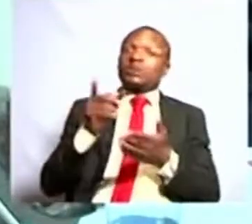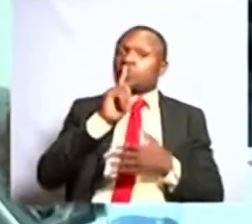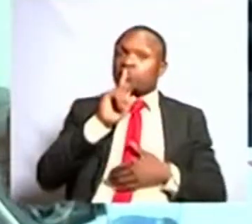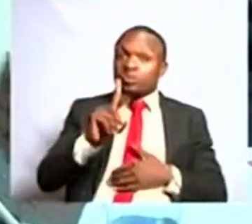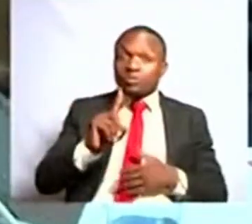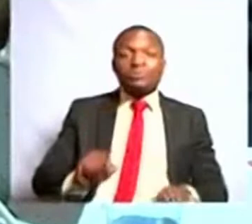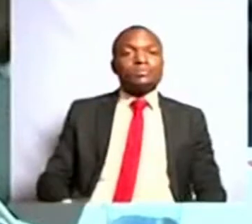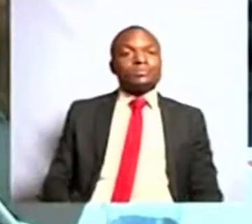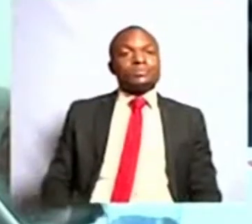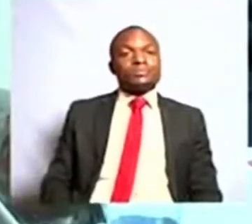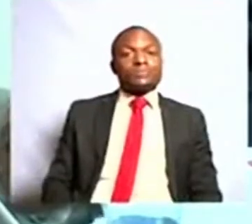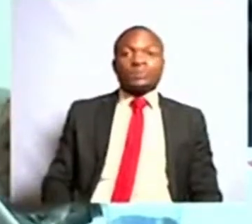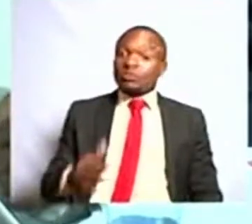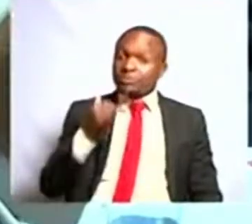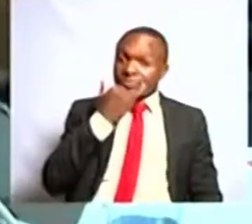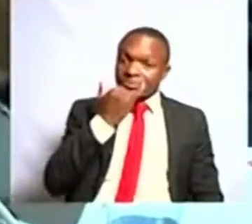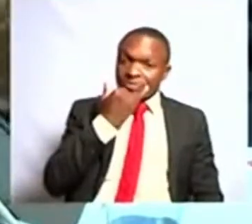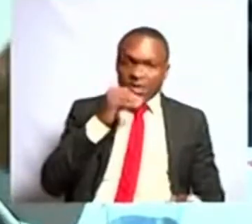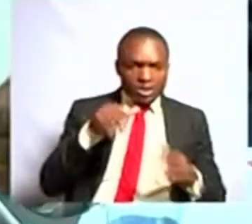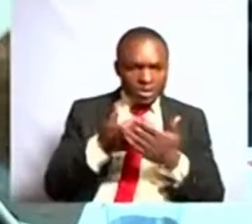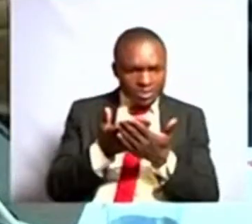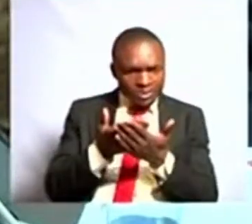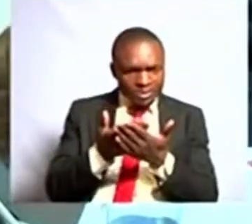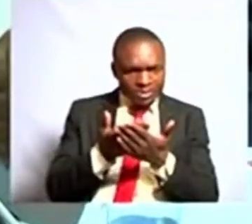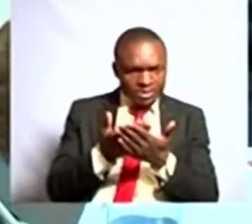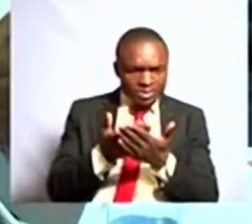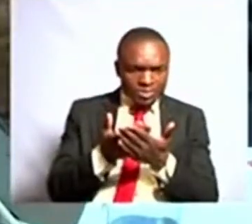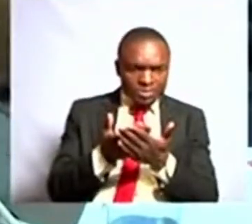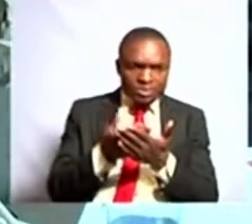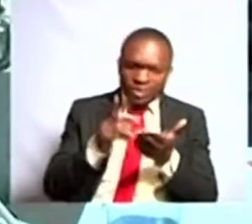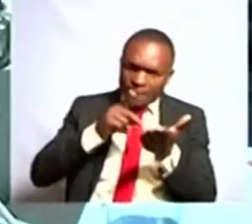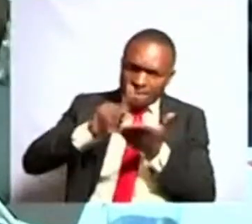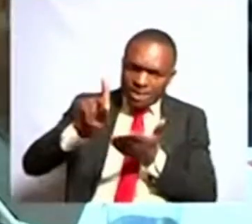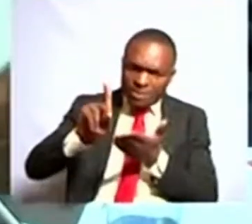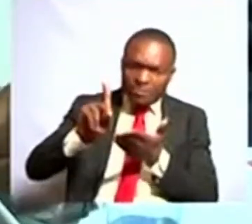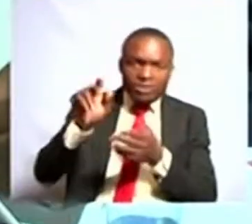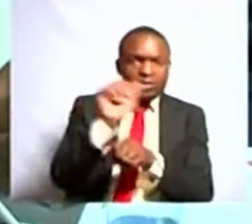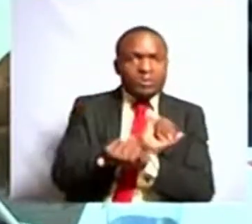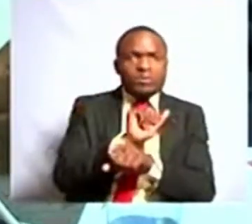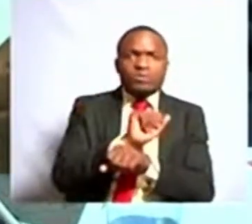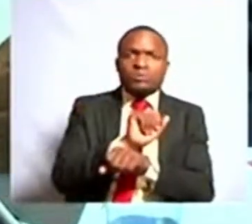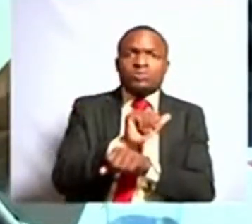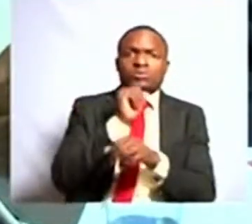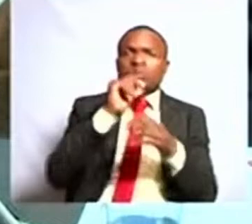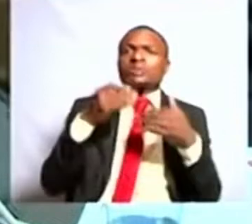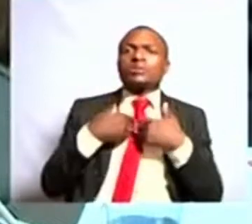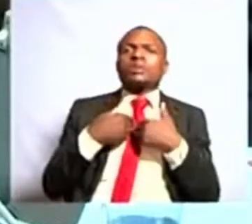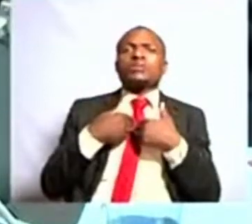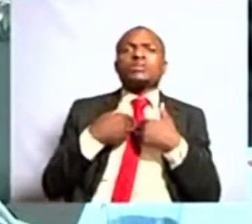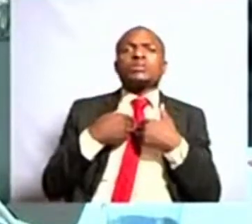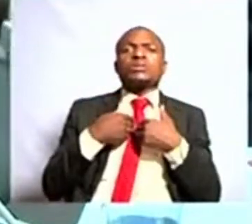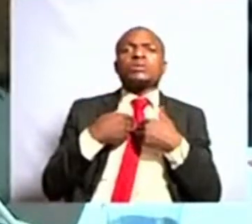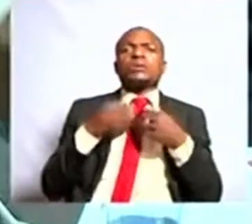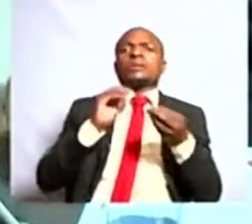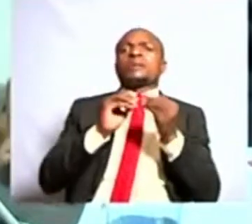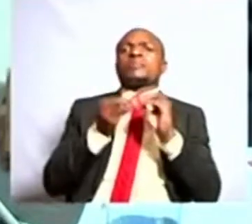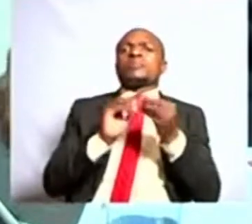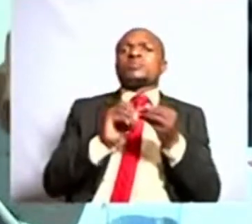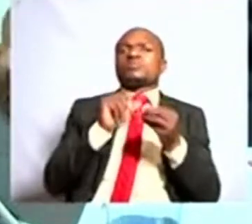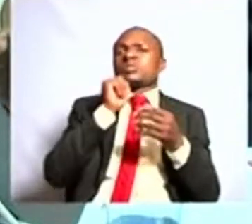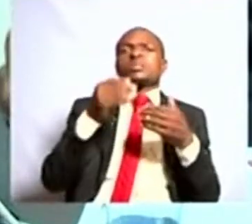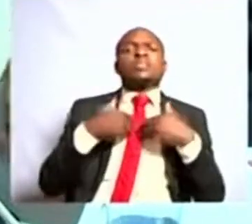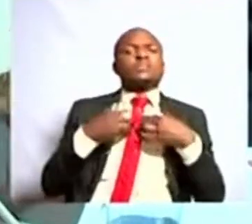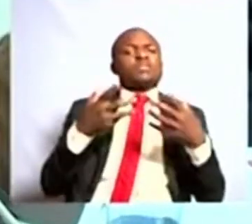true, we erred. How do we insure a vehicle which has no chassis number, a vehicle which has no engine